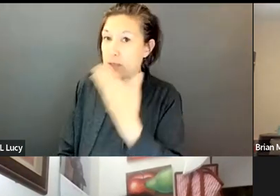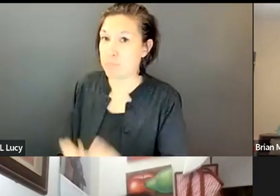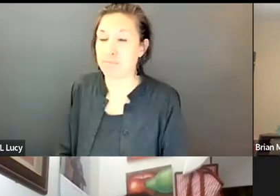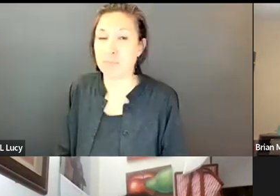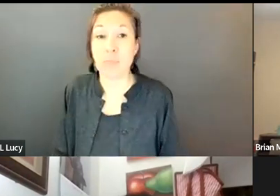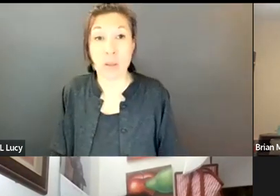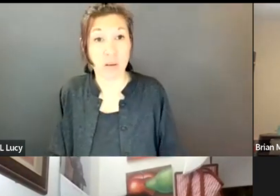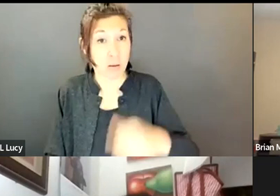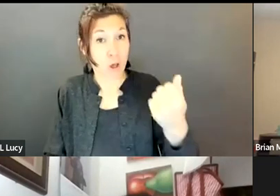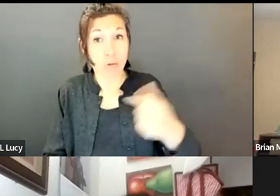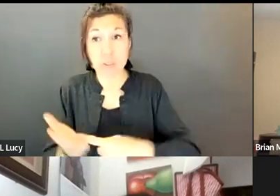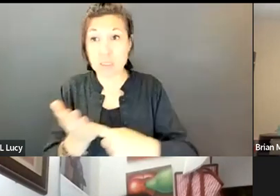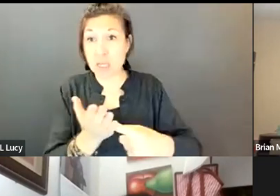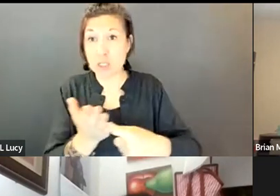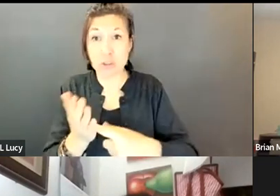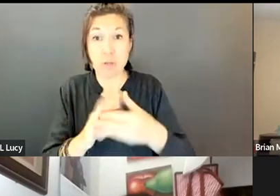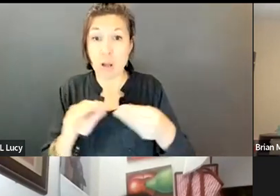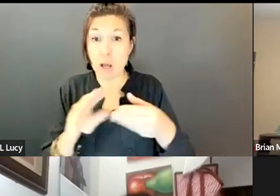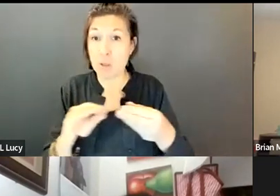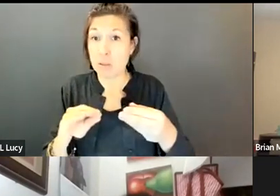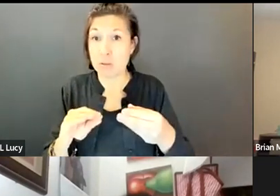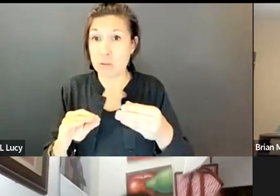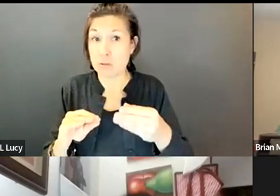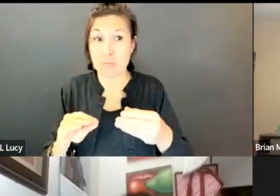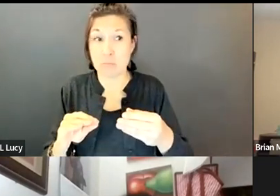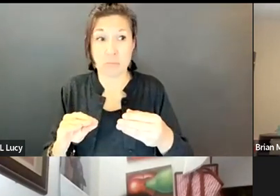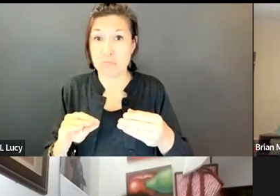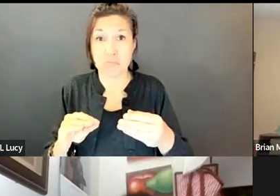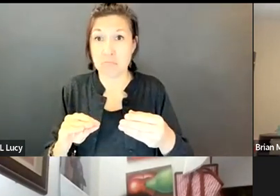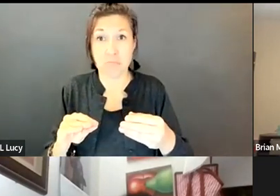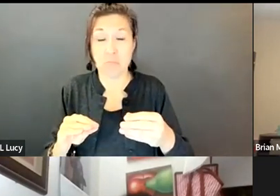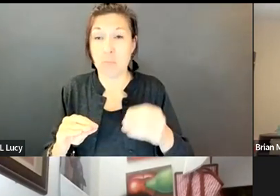are there any other comments before we move on